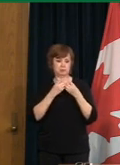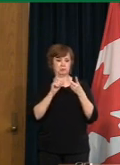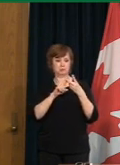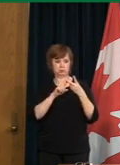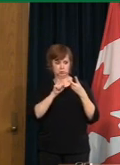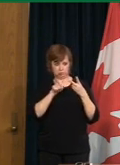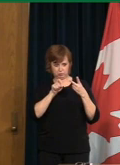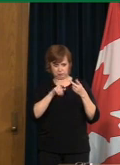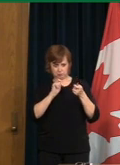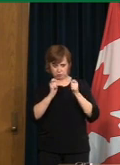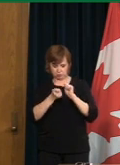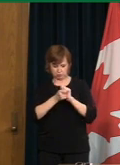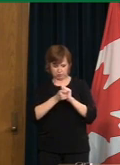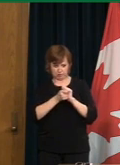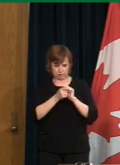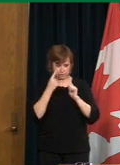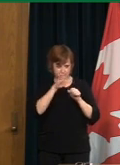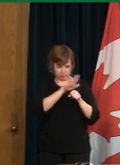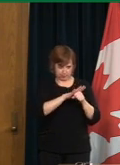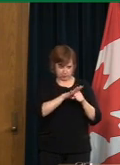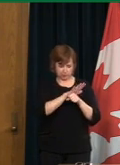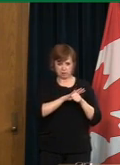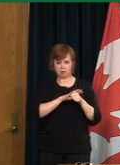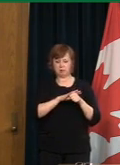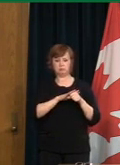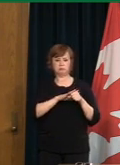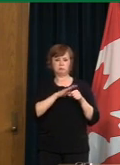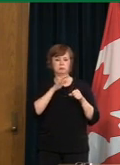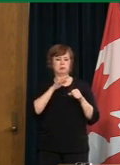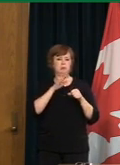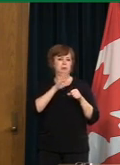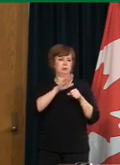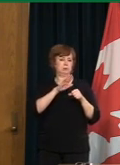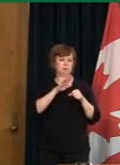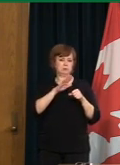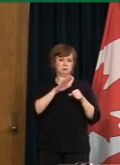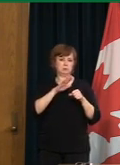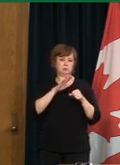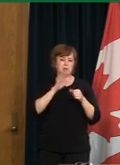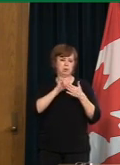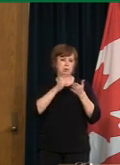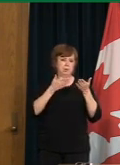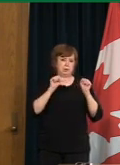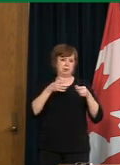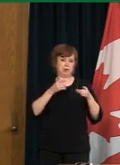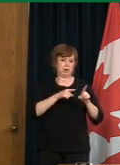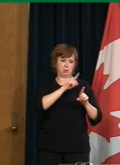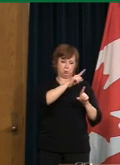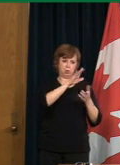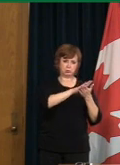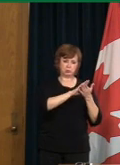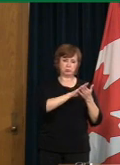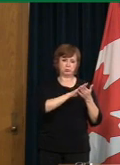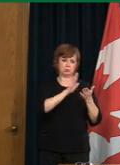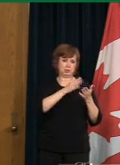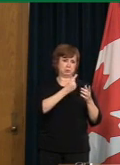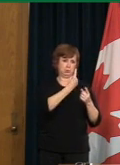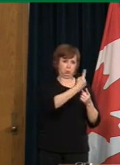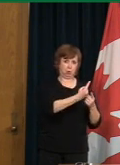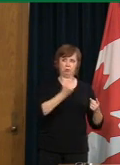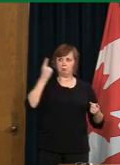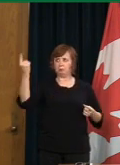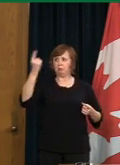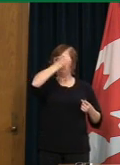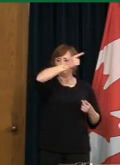locally or provincially in the school program, that can happen as well. But at this time, it's been challenging